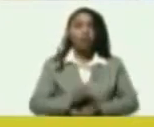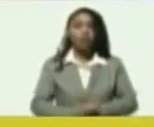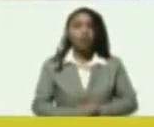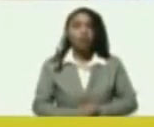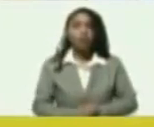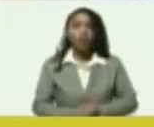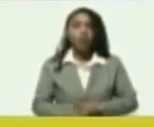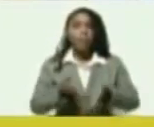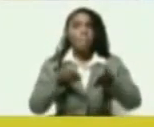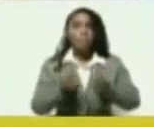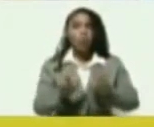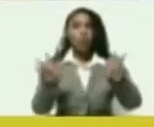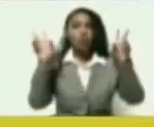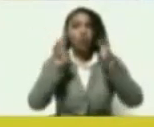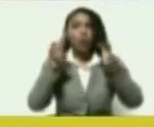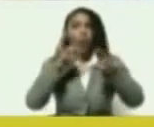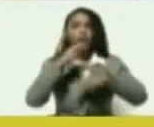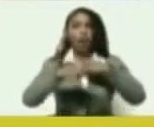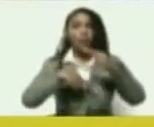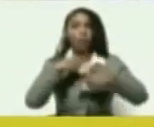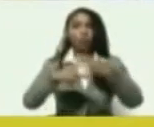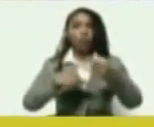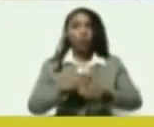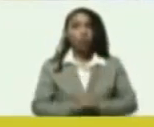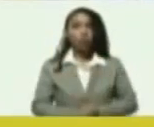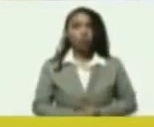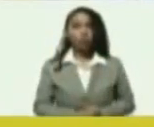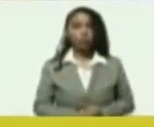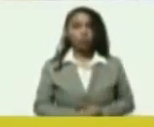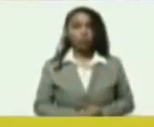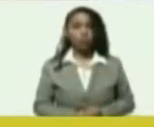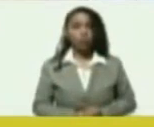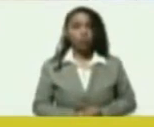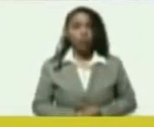identity, a revolutionary rebirth,